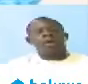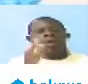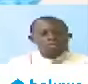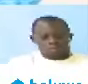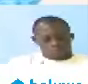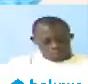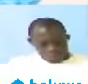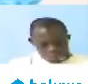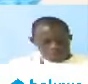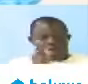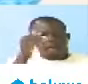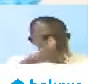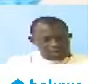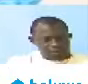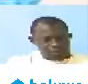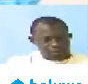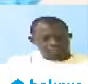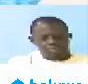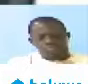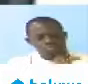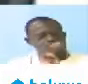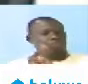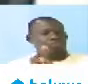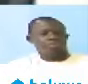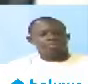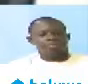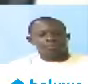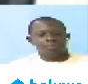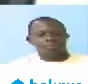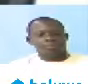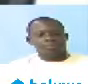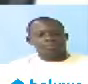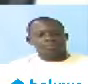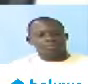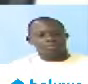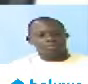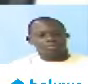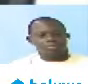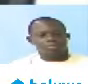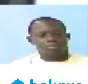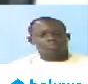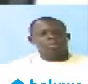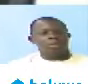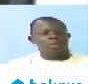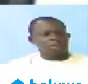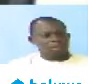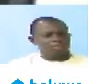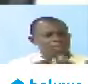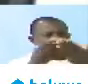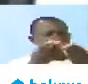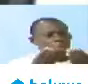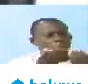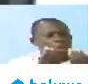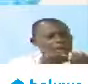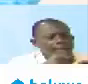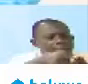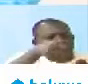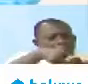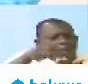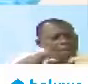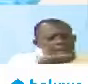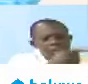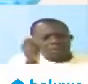Before we arrived. No. No. Did he give you money to buy such weapons? Fo ay kodo di andal ban pour ka